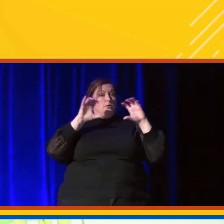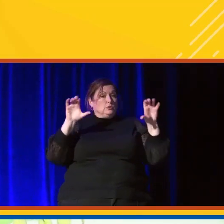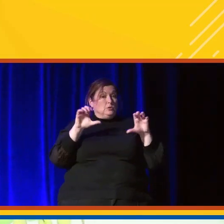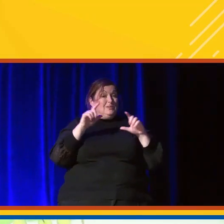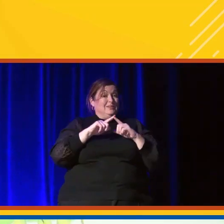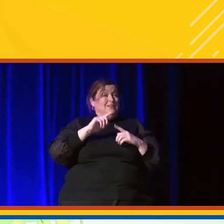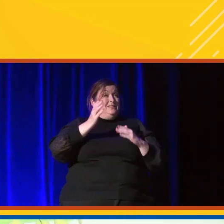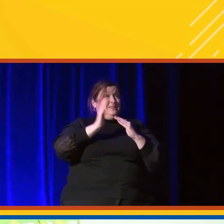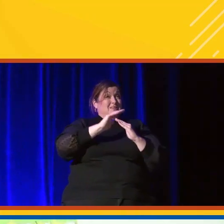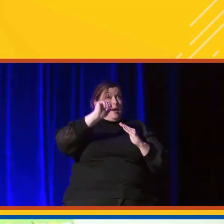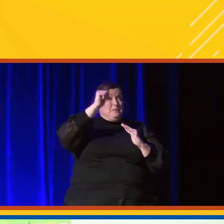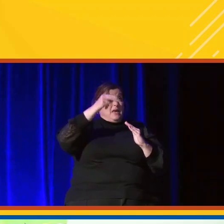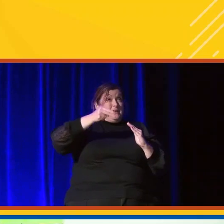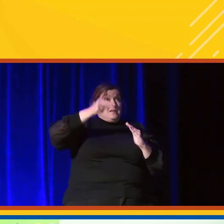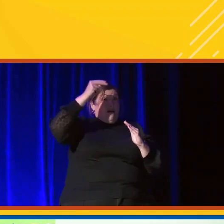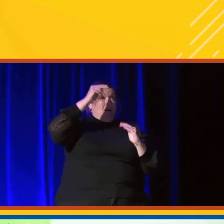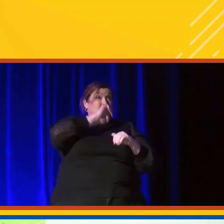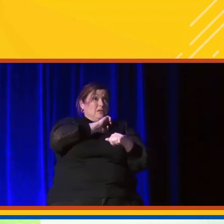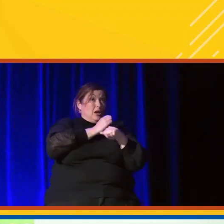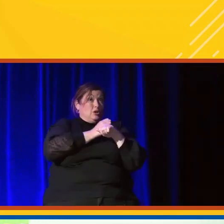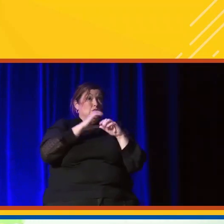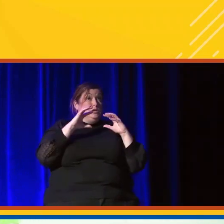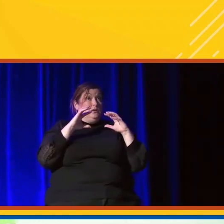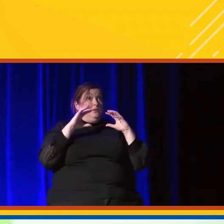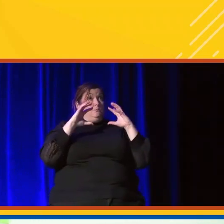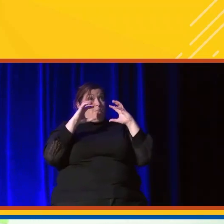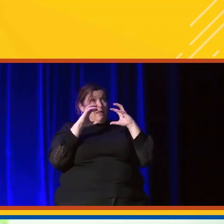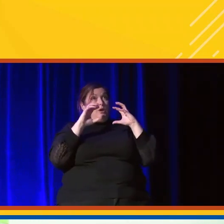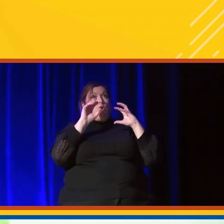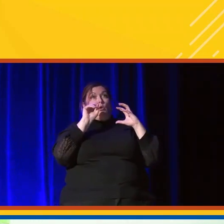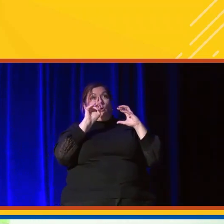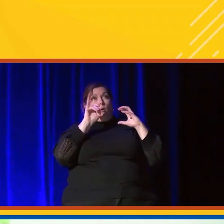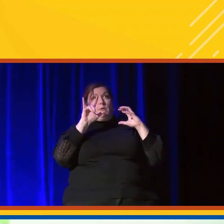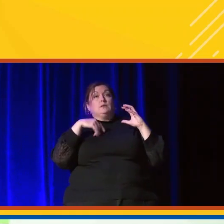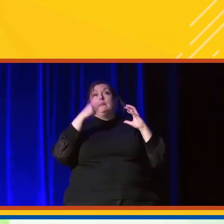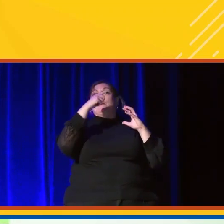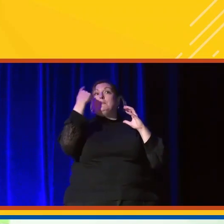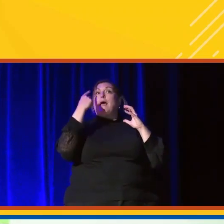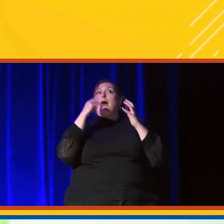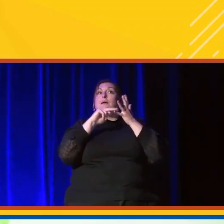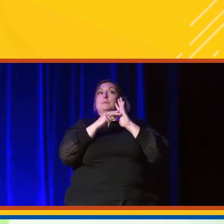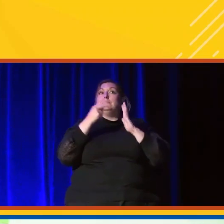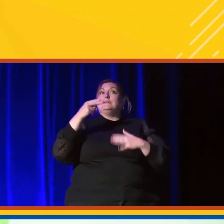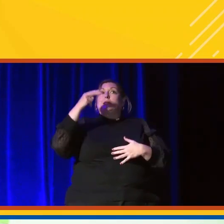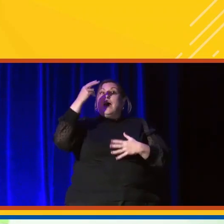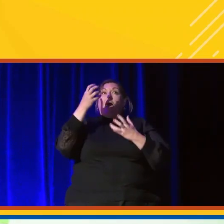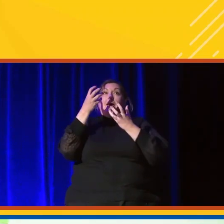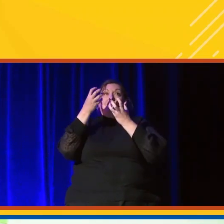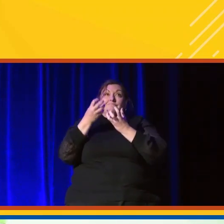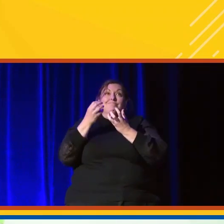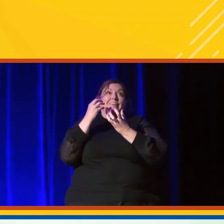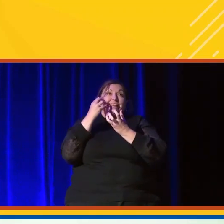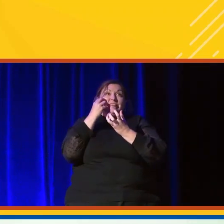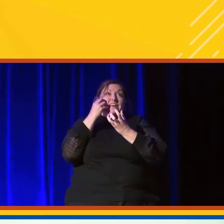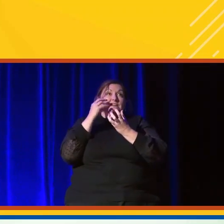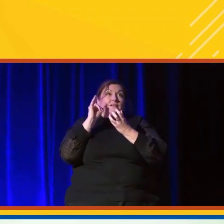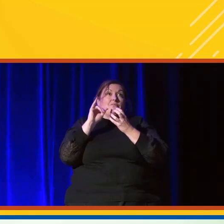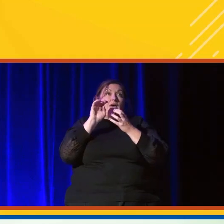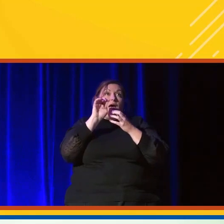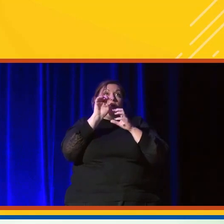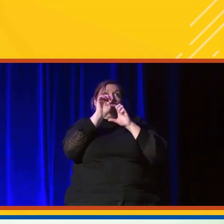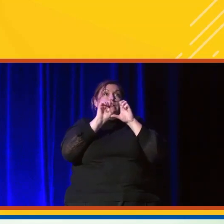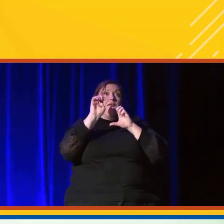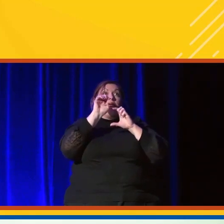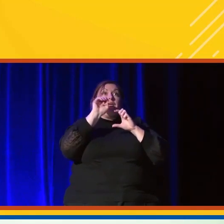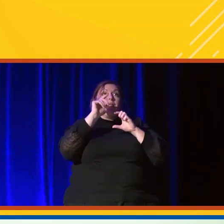10 highest energy molecular orbitals, and same thing here. Black means there's a high density of that electron. What you can see is